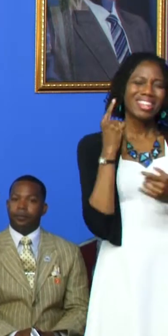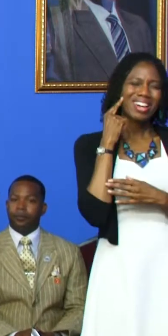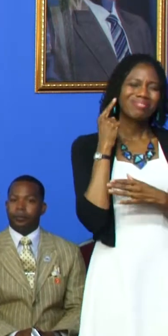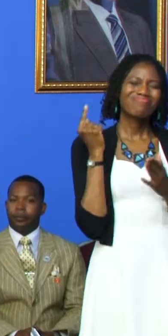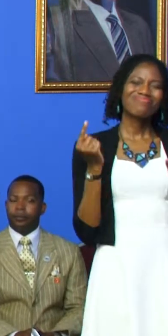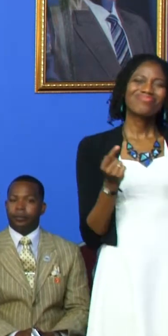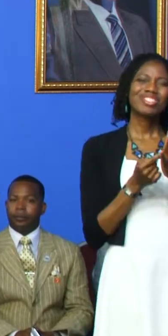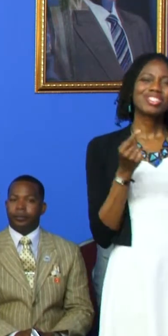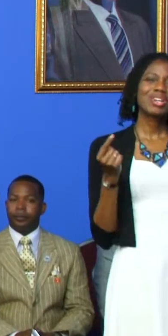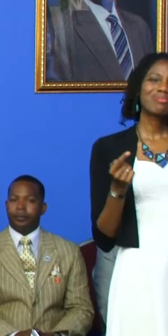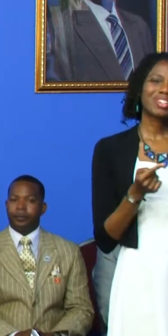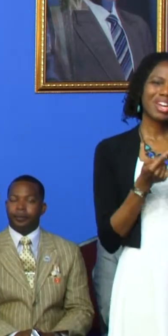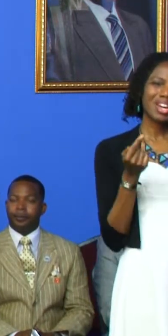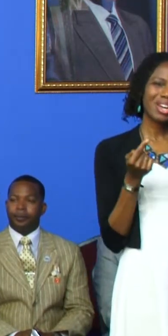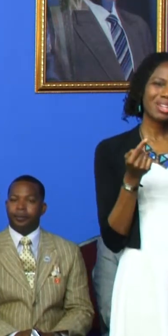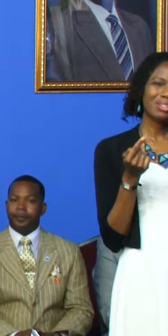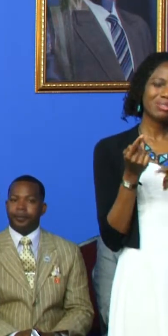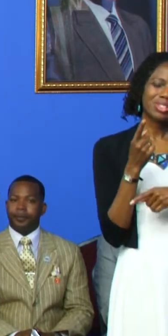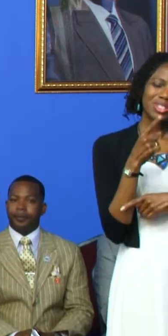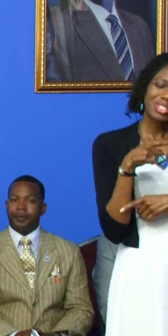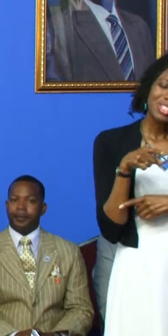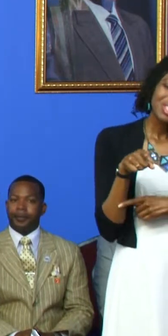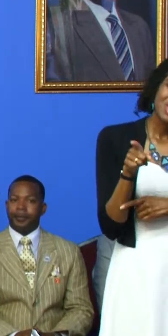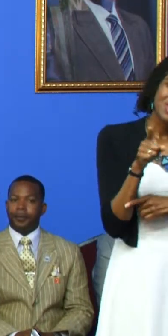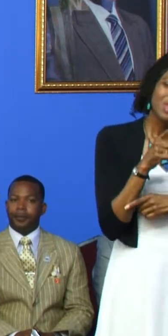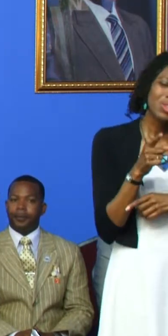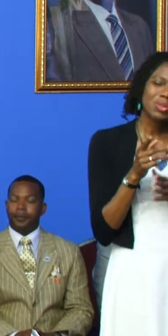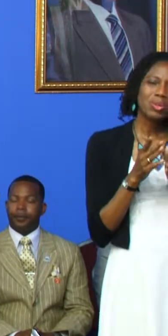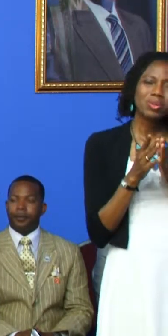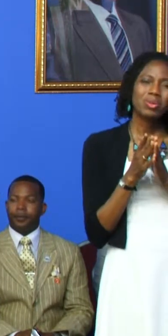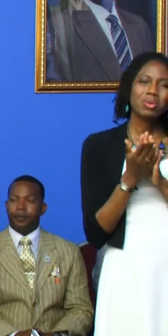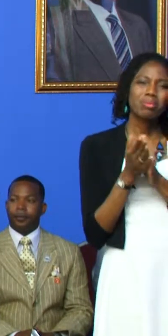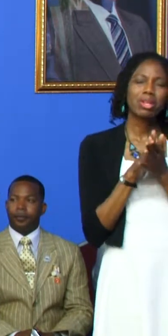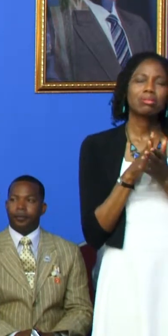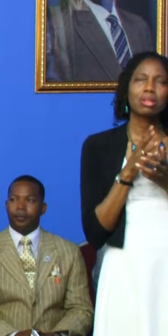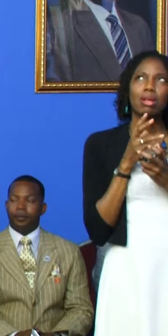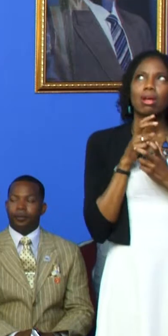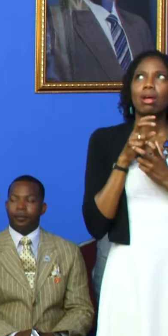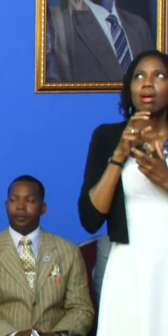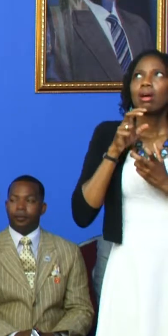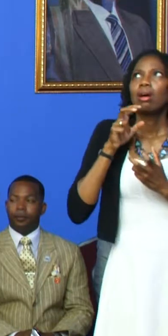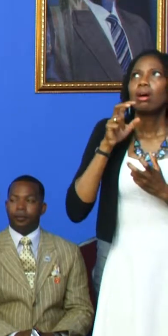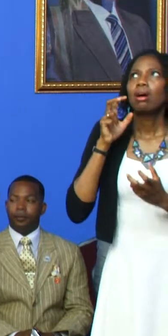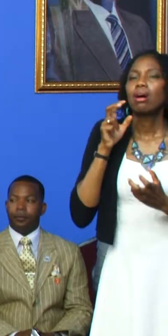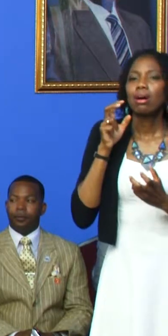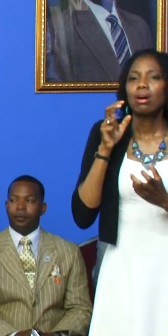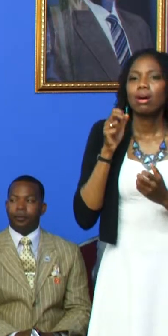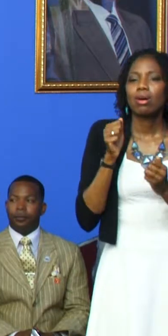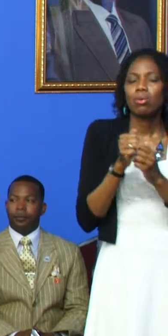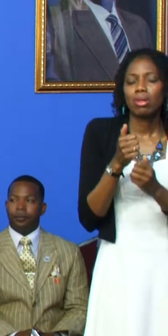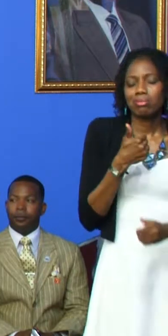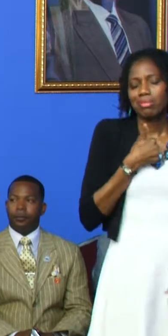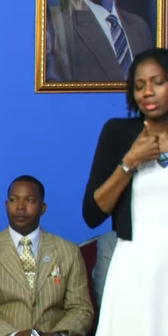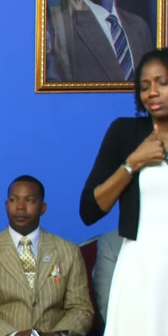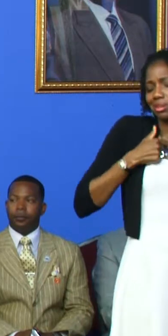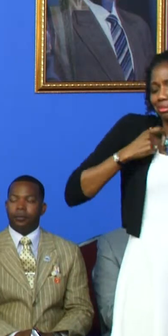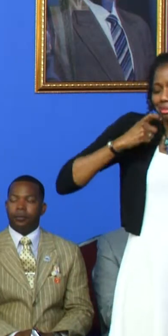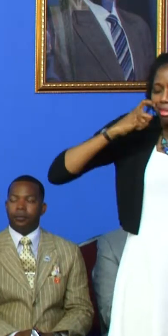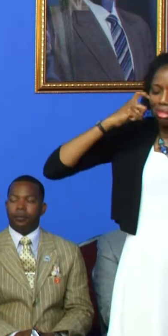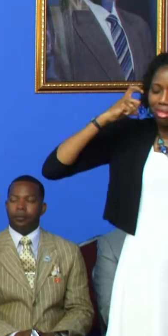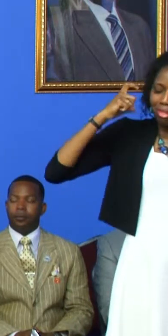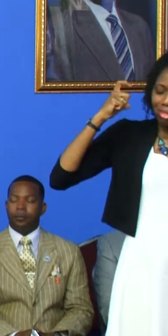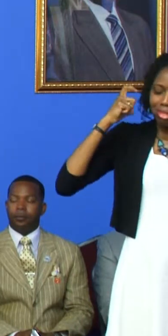Sometimes you become so enthralled with yourself and